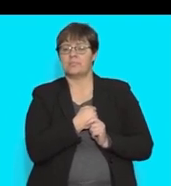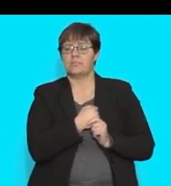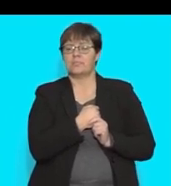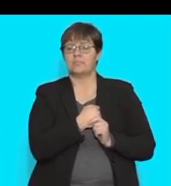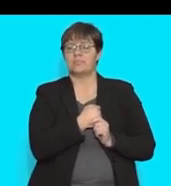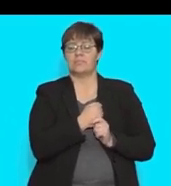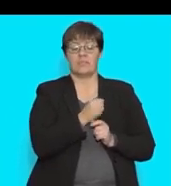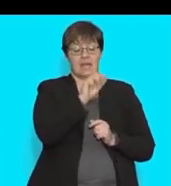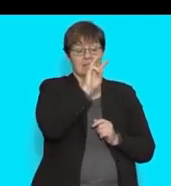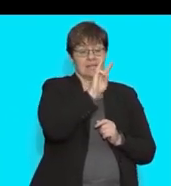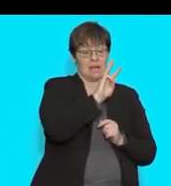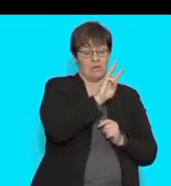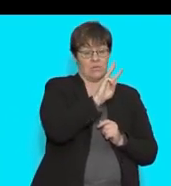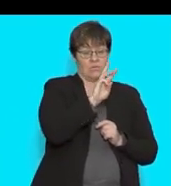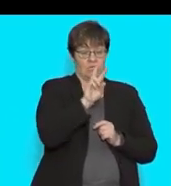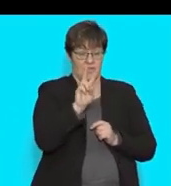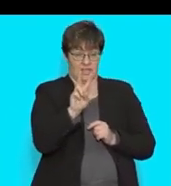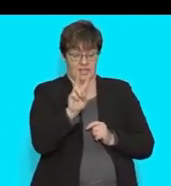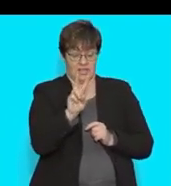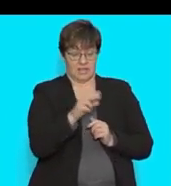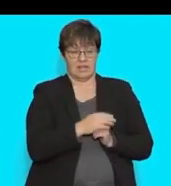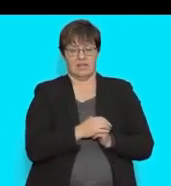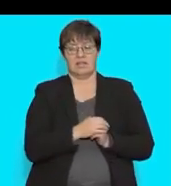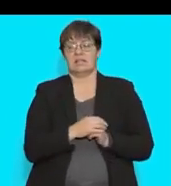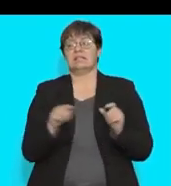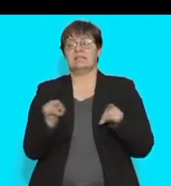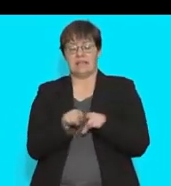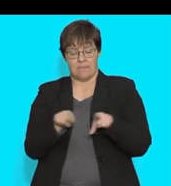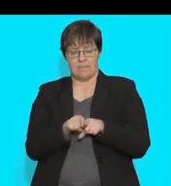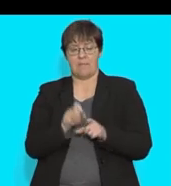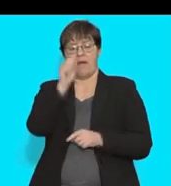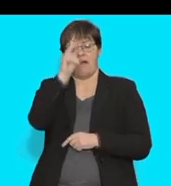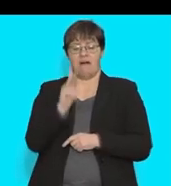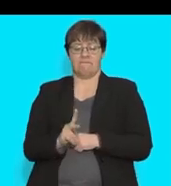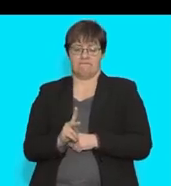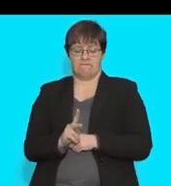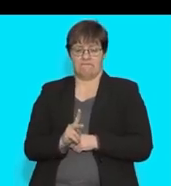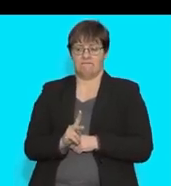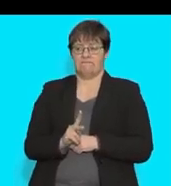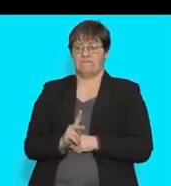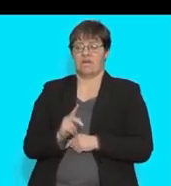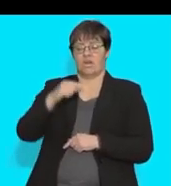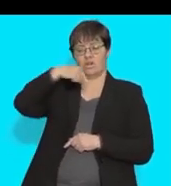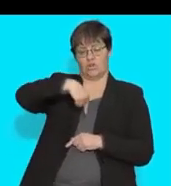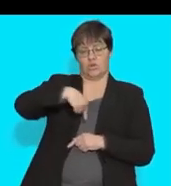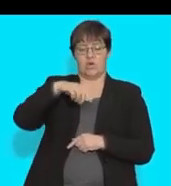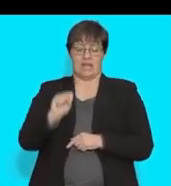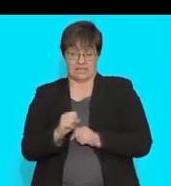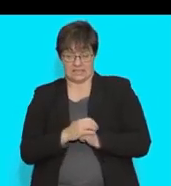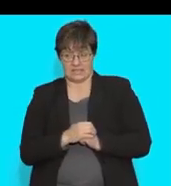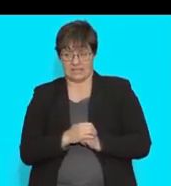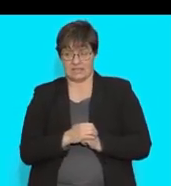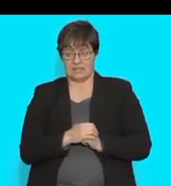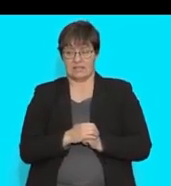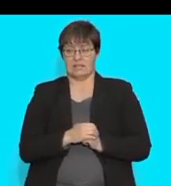my WV is also equals to half of QS. So